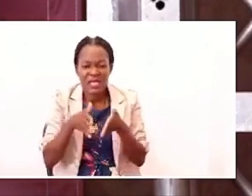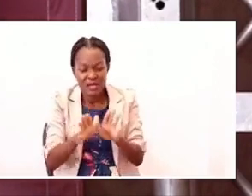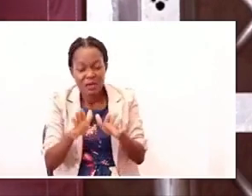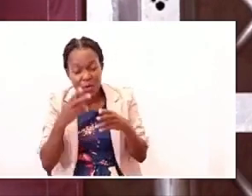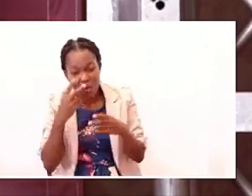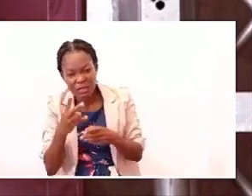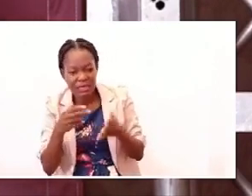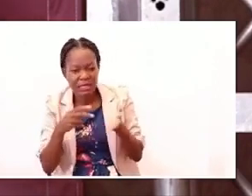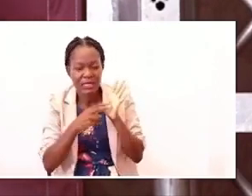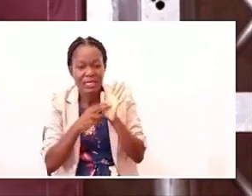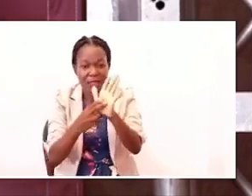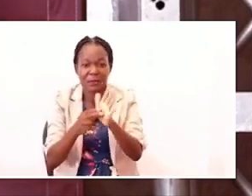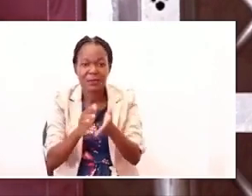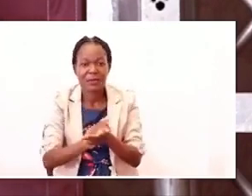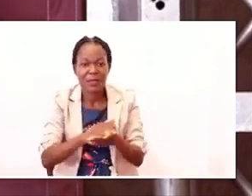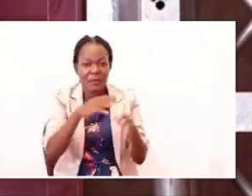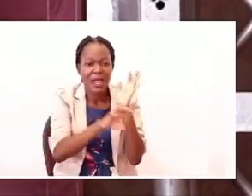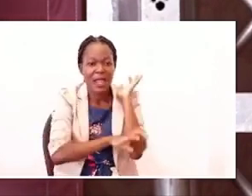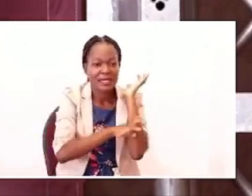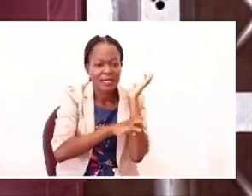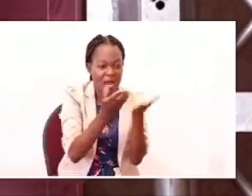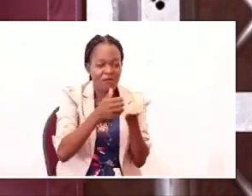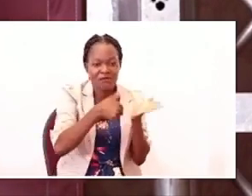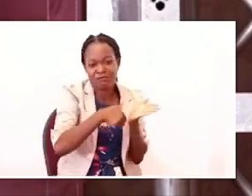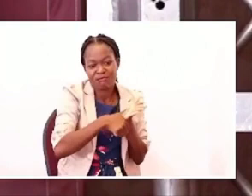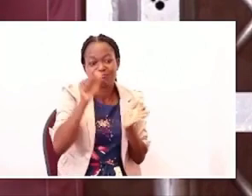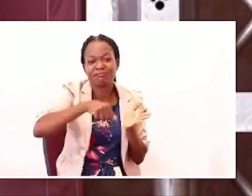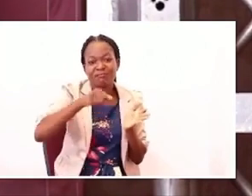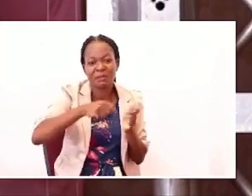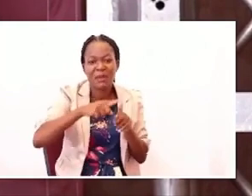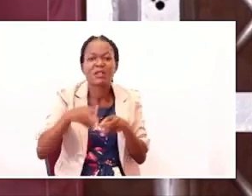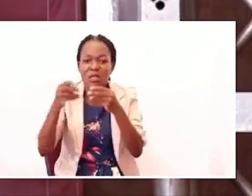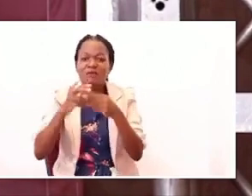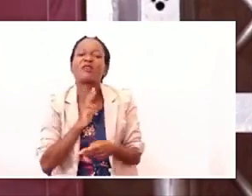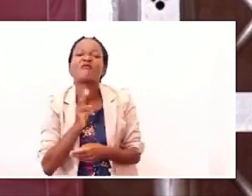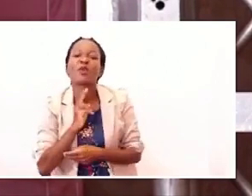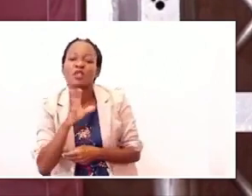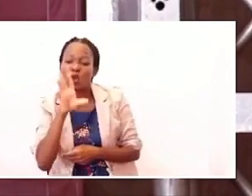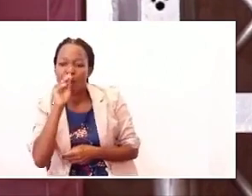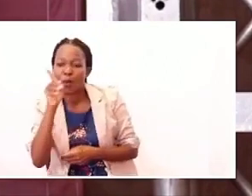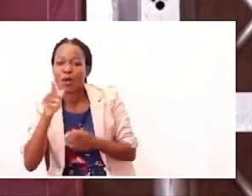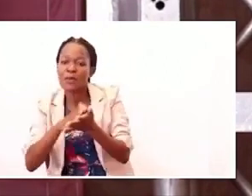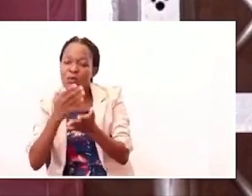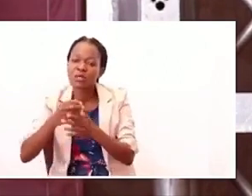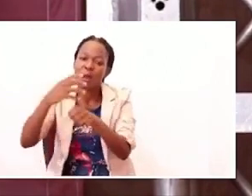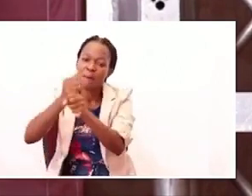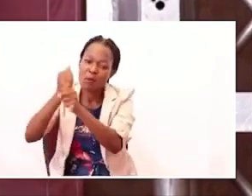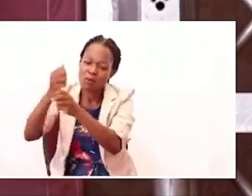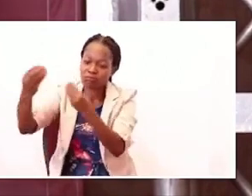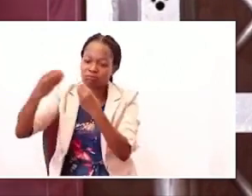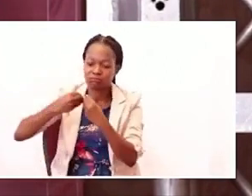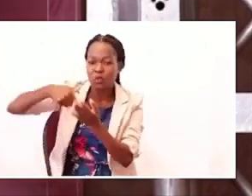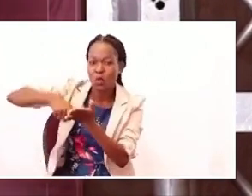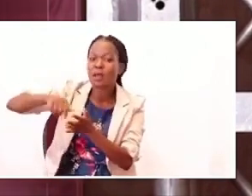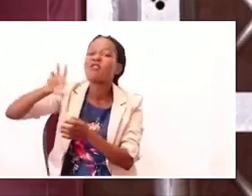debtors have as much of the voice in the contracts as creditors, perhaps even, if not